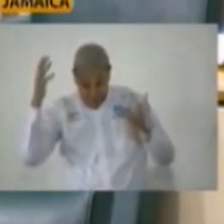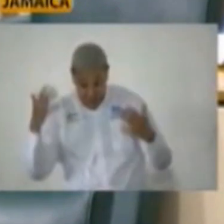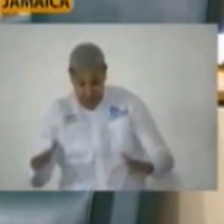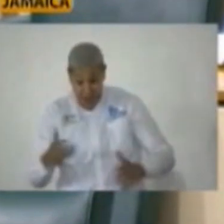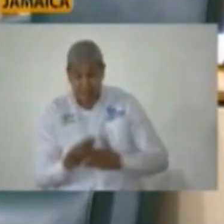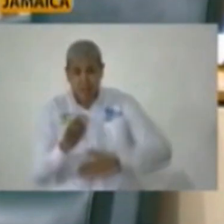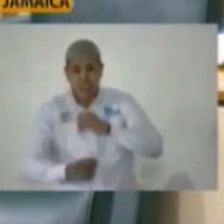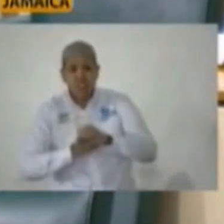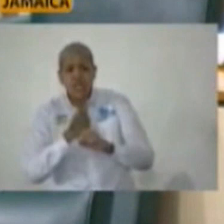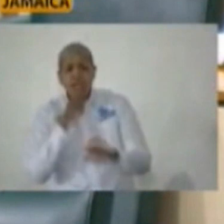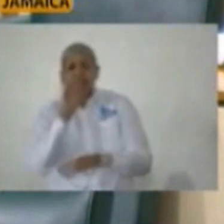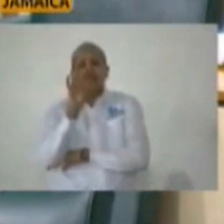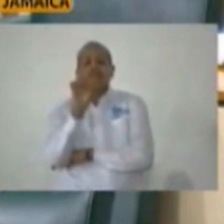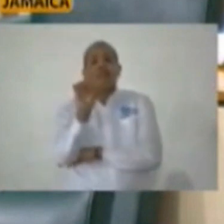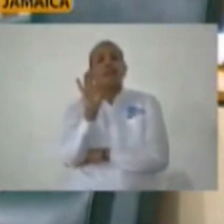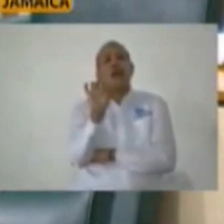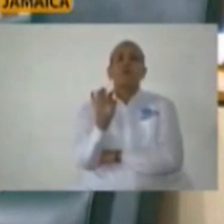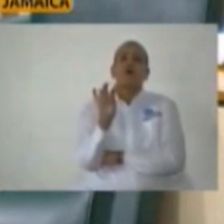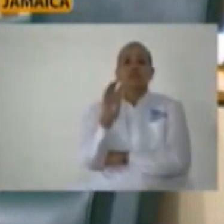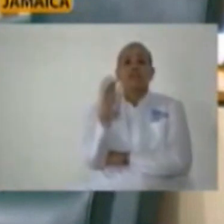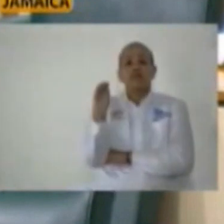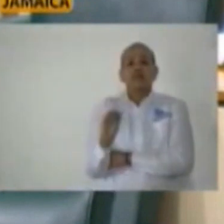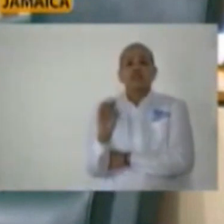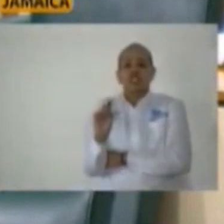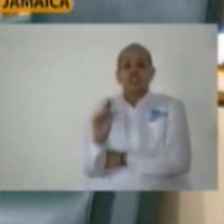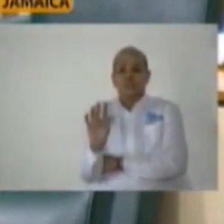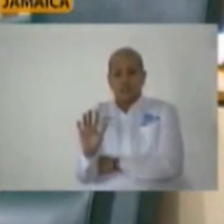at 79.7% of GDP.